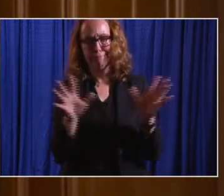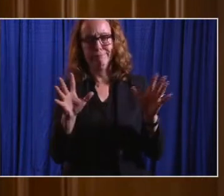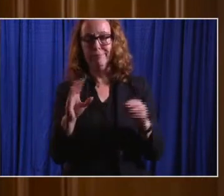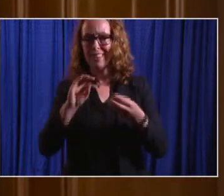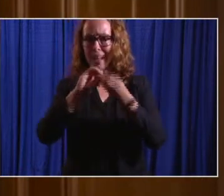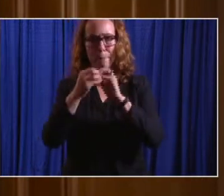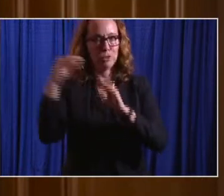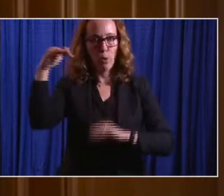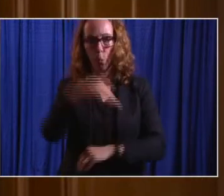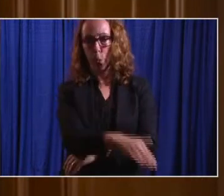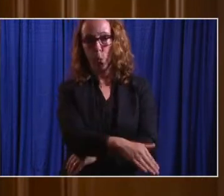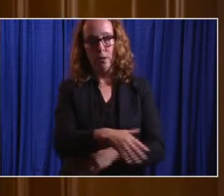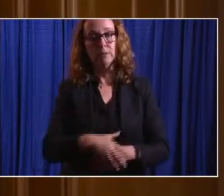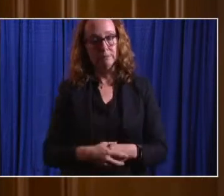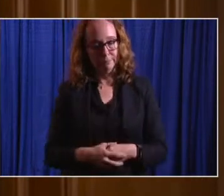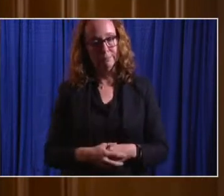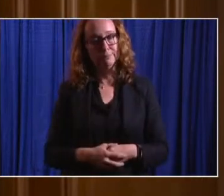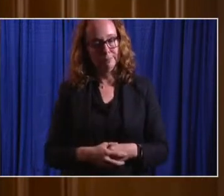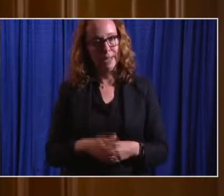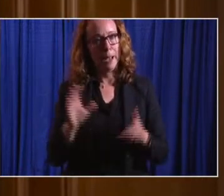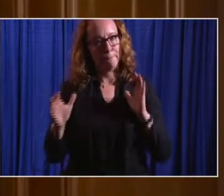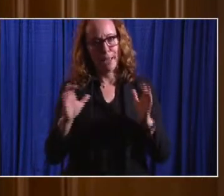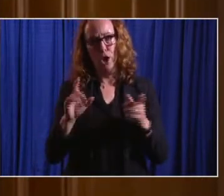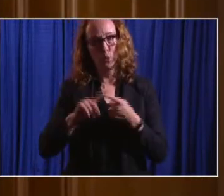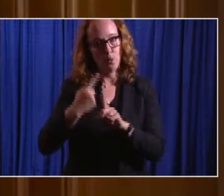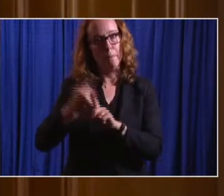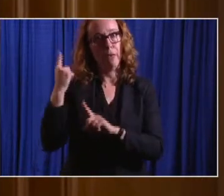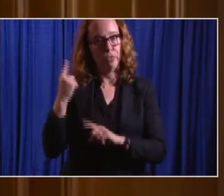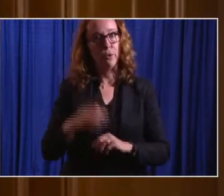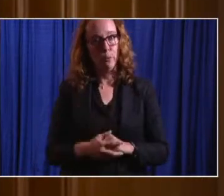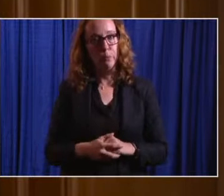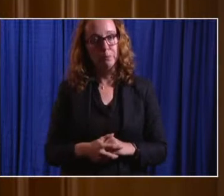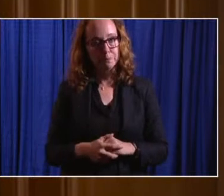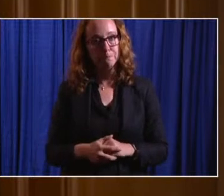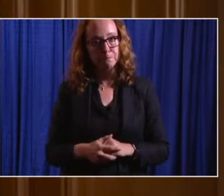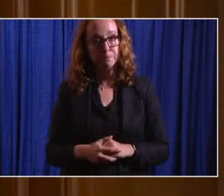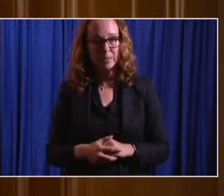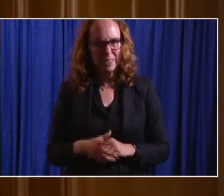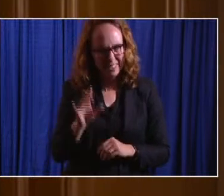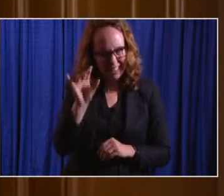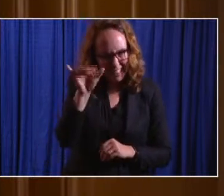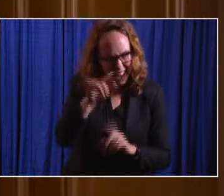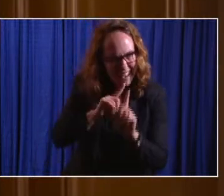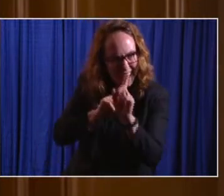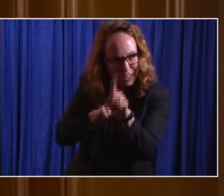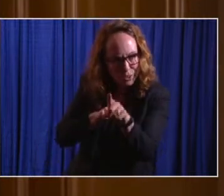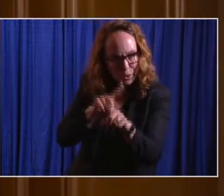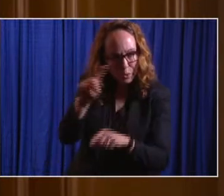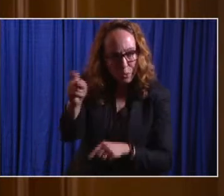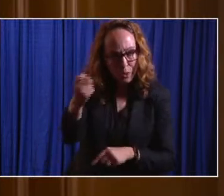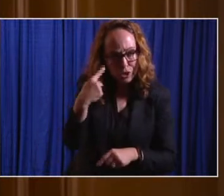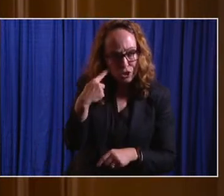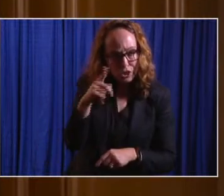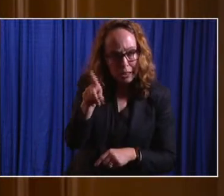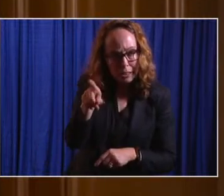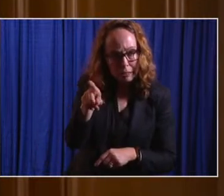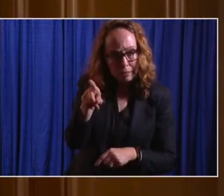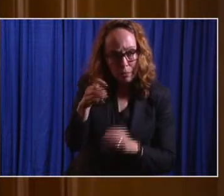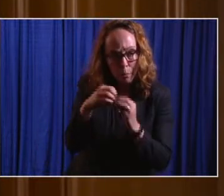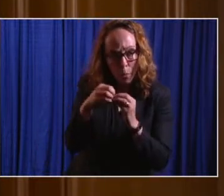they were, you know, 3-4 weeks ago. I don't know, I may have missed part of the question. Well, anything else on